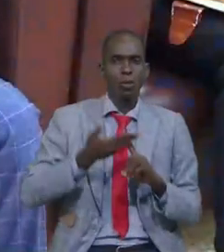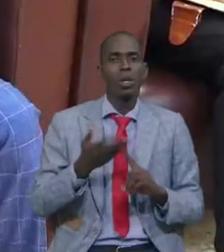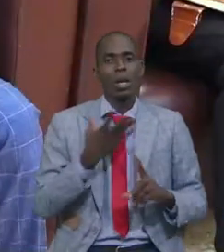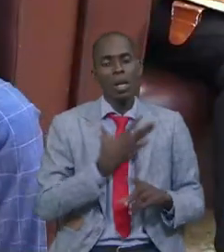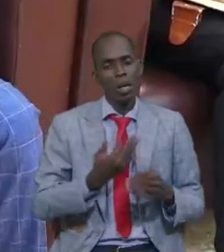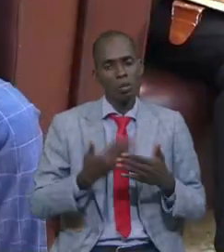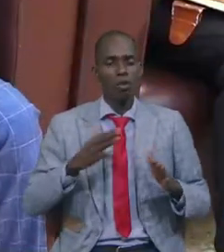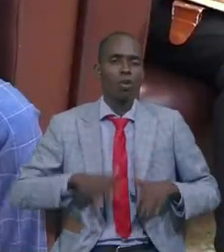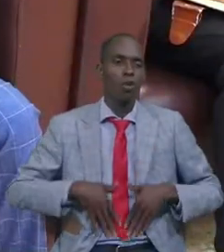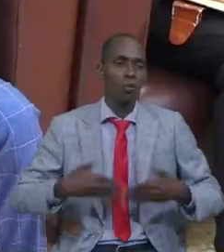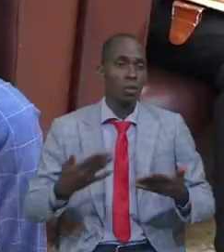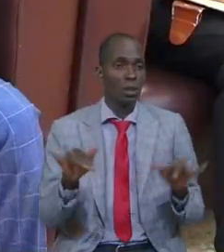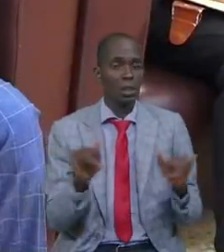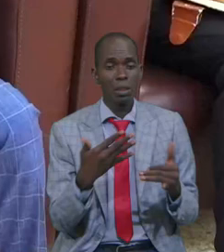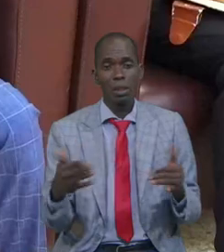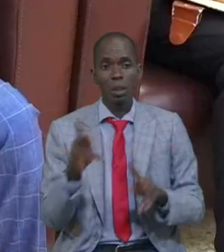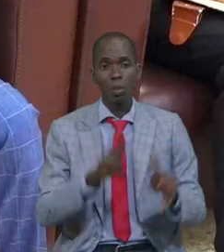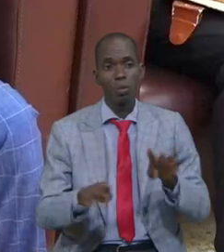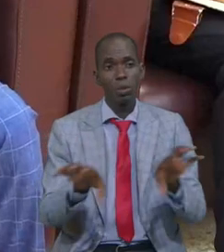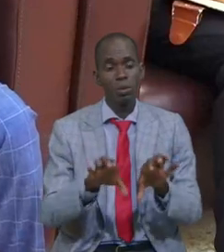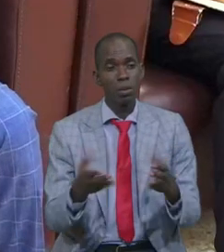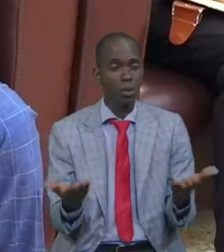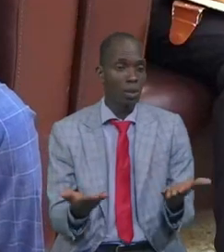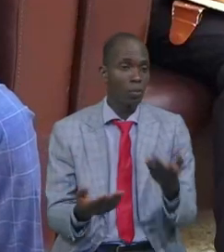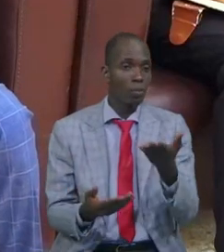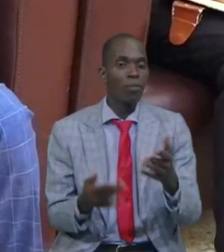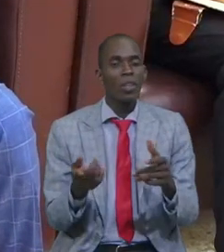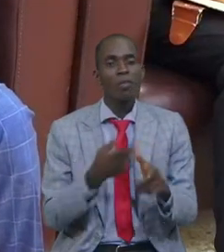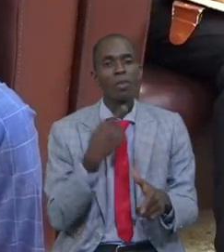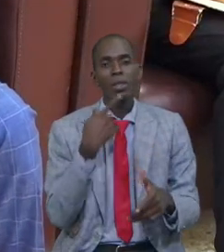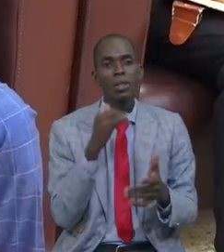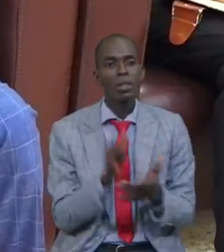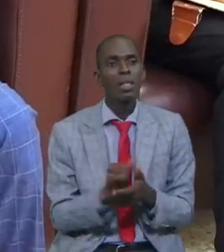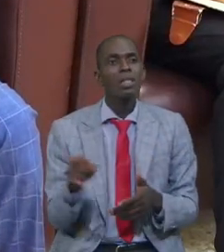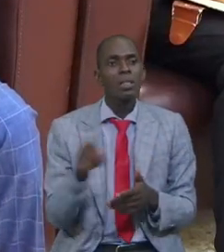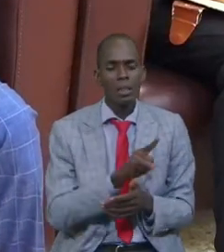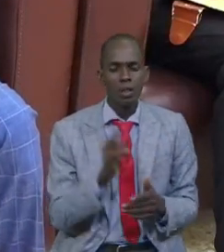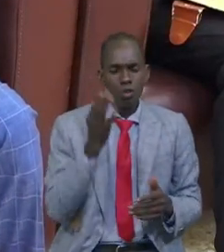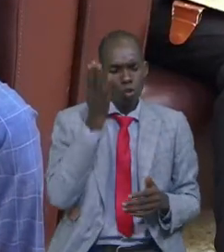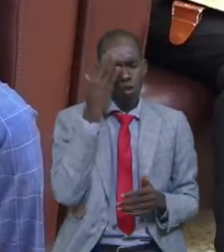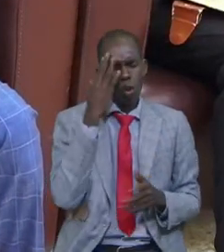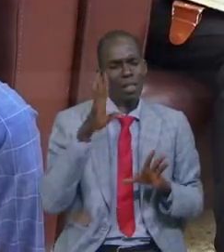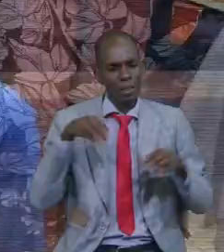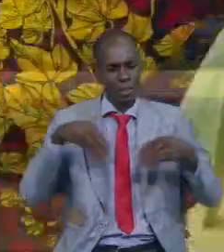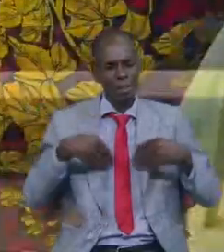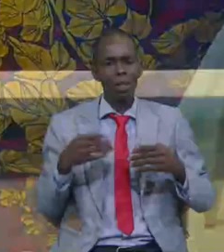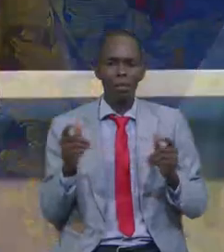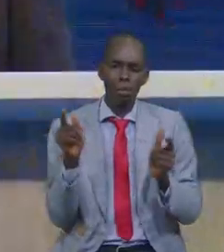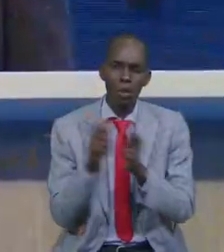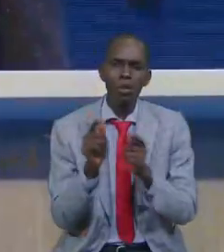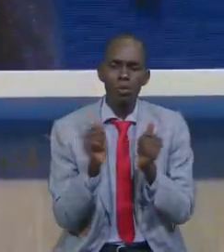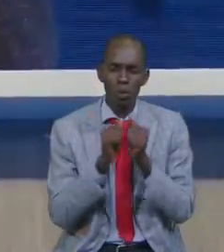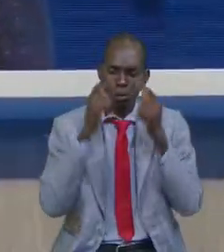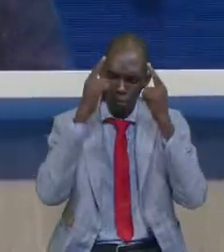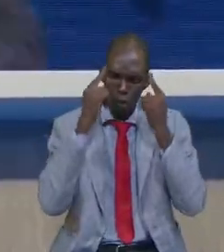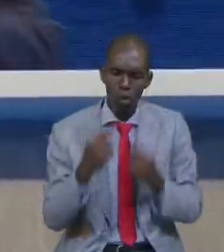Moses and they said, we have sinned. They didn't say, so and so made me do